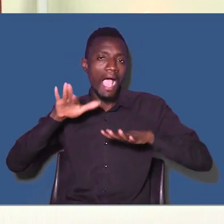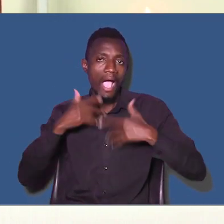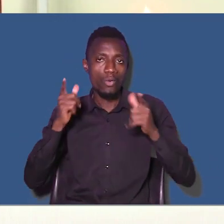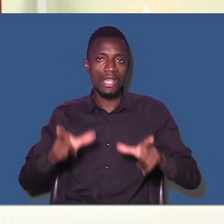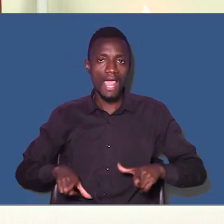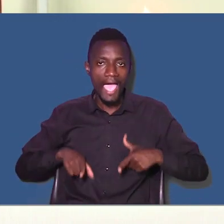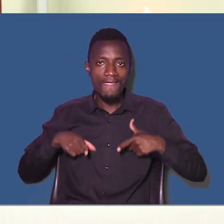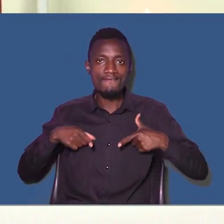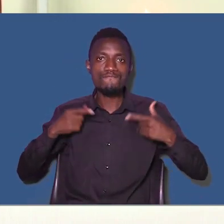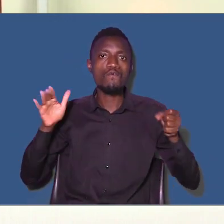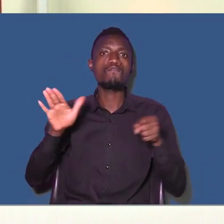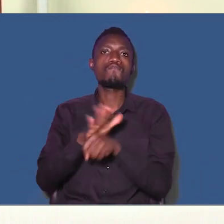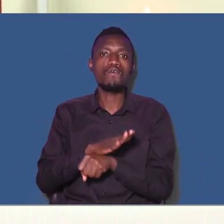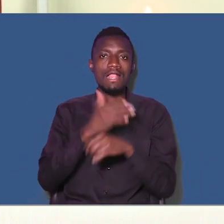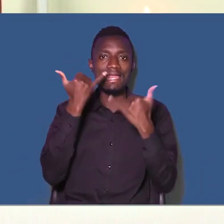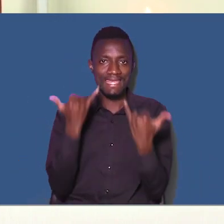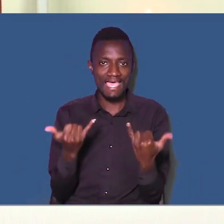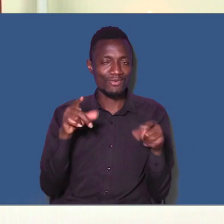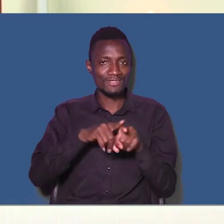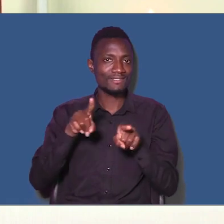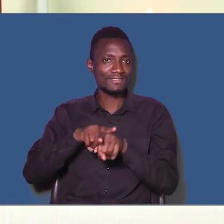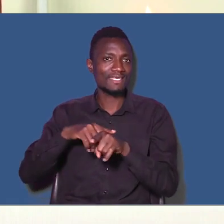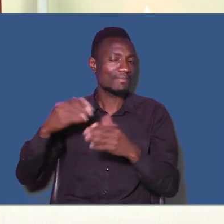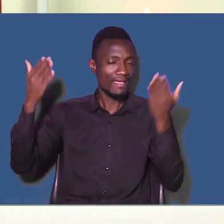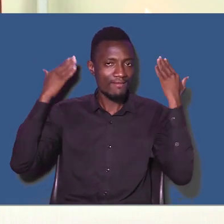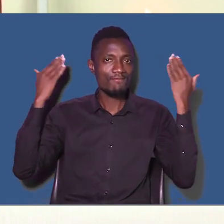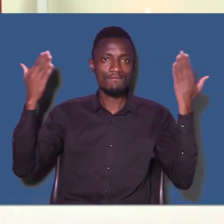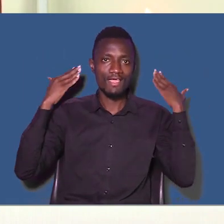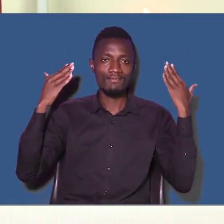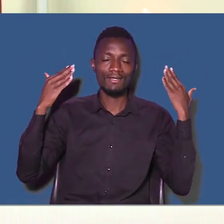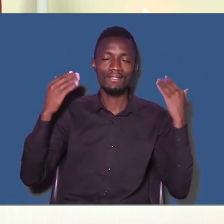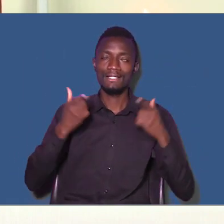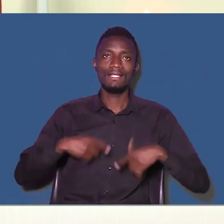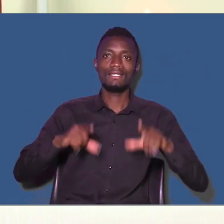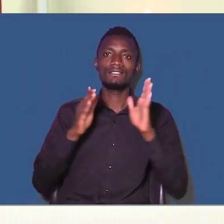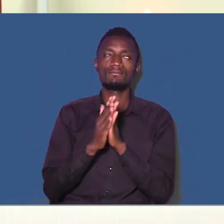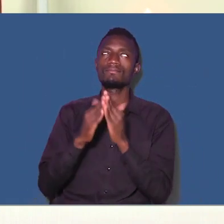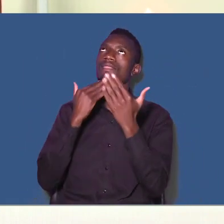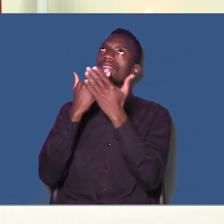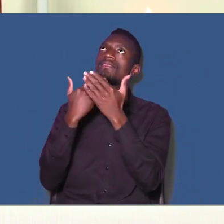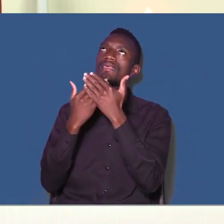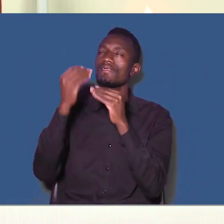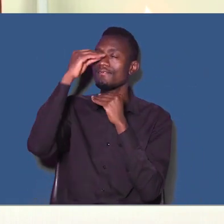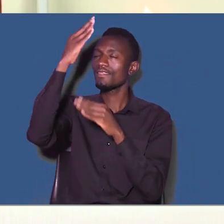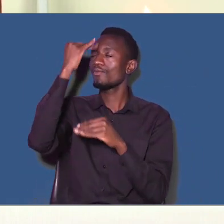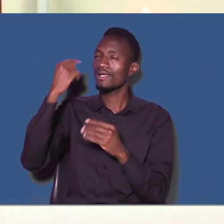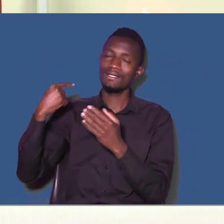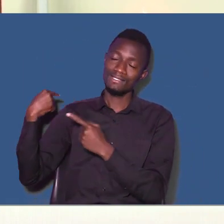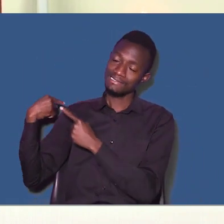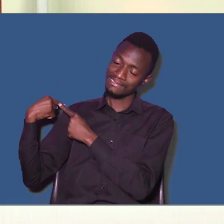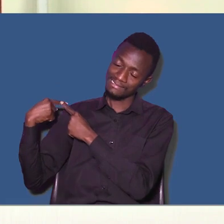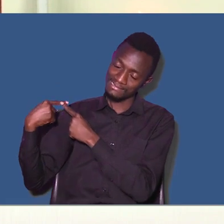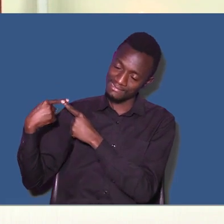now and into eternity. Let us pray. Thank you, Father, for teaching us this whole week about a redeemed